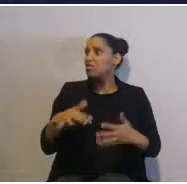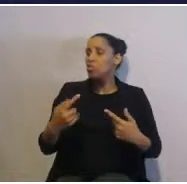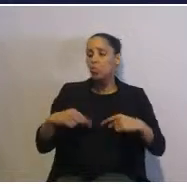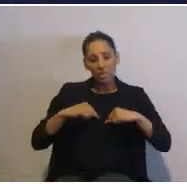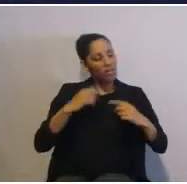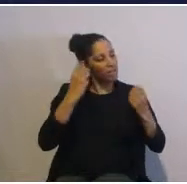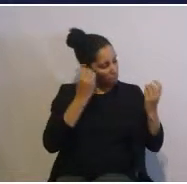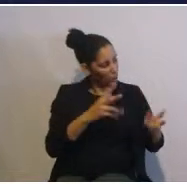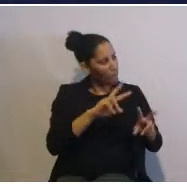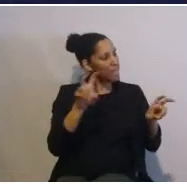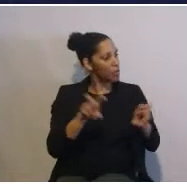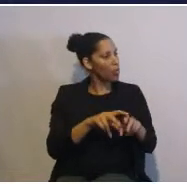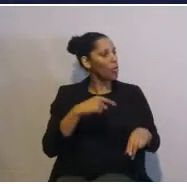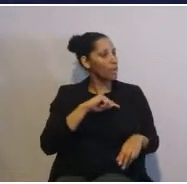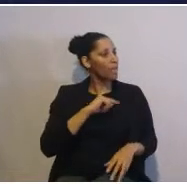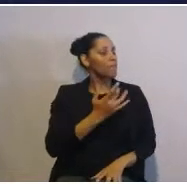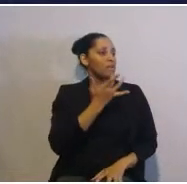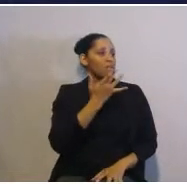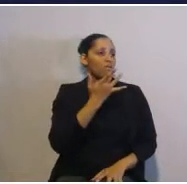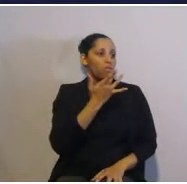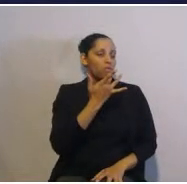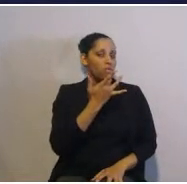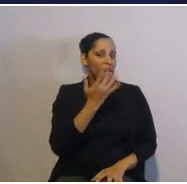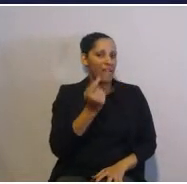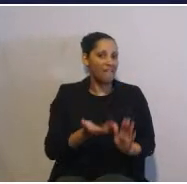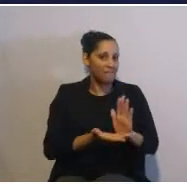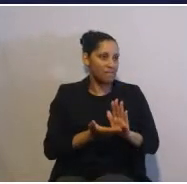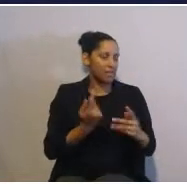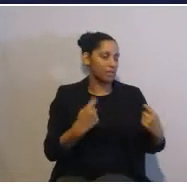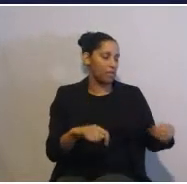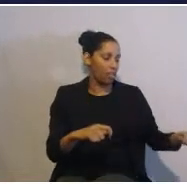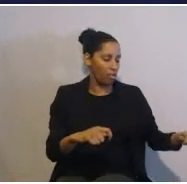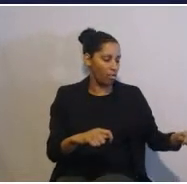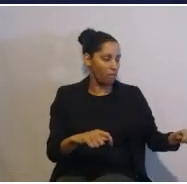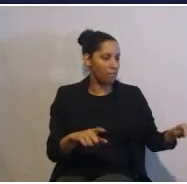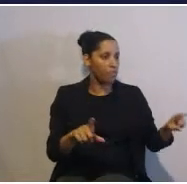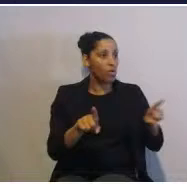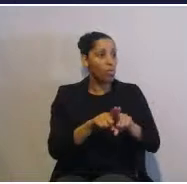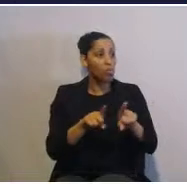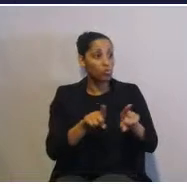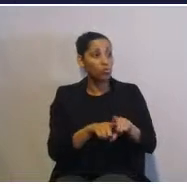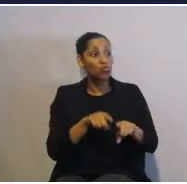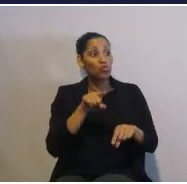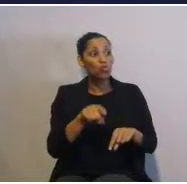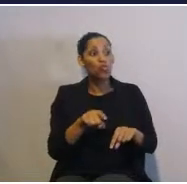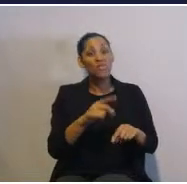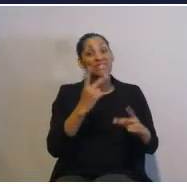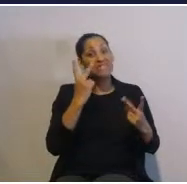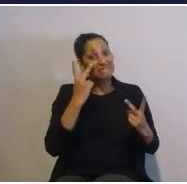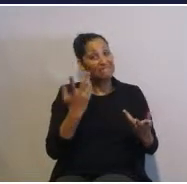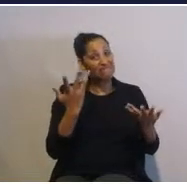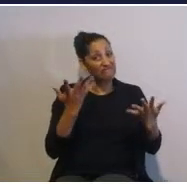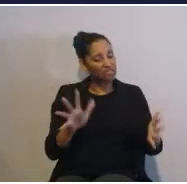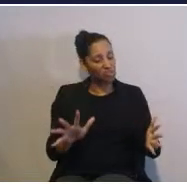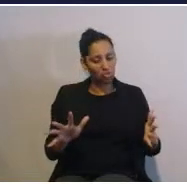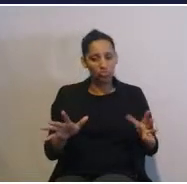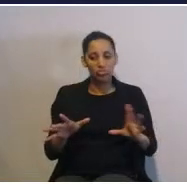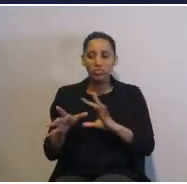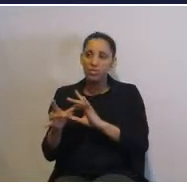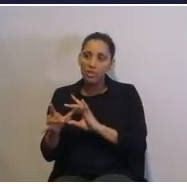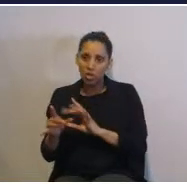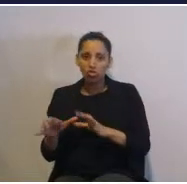we prefer that there be an increase in sales. And as has been illustrated by the